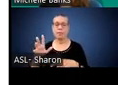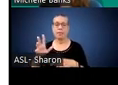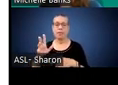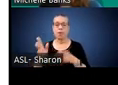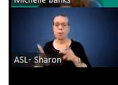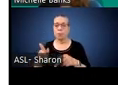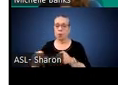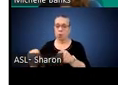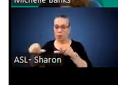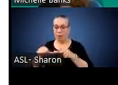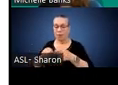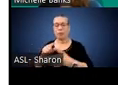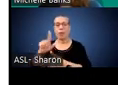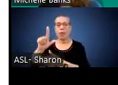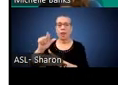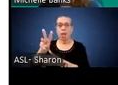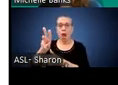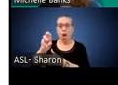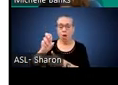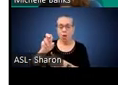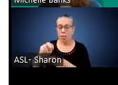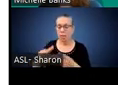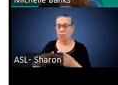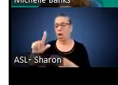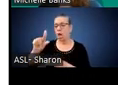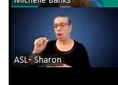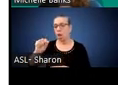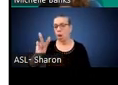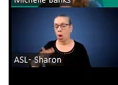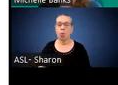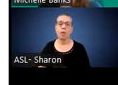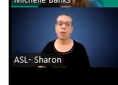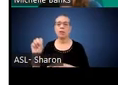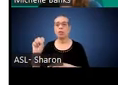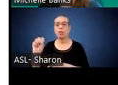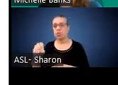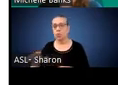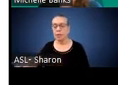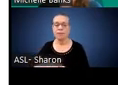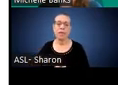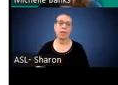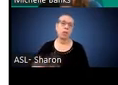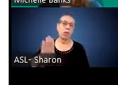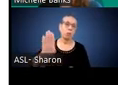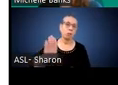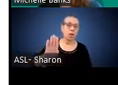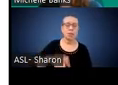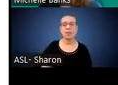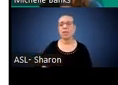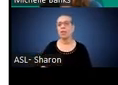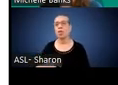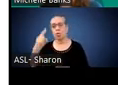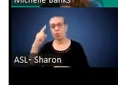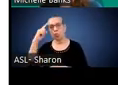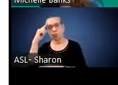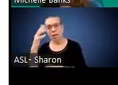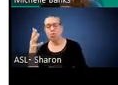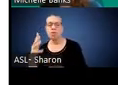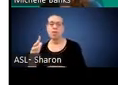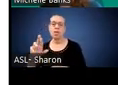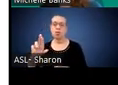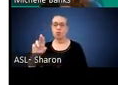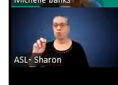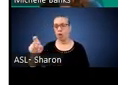catchment areas of Lawrence and Lowell and Worcester and Springfield and Boston and Braintree and Roxbury. They're not